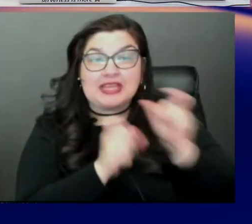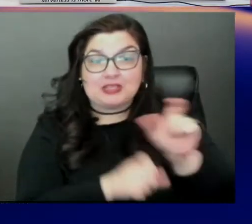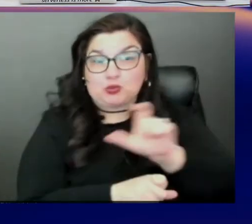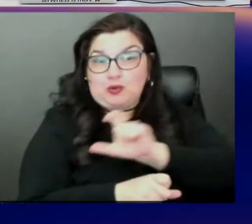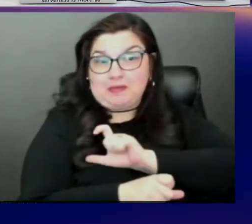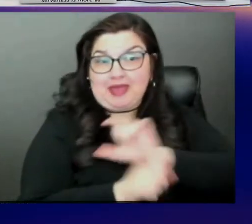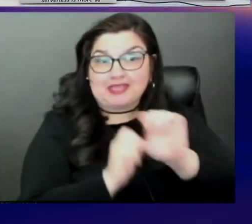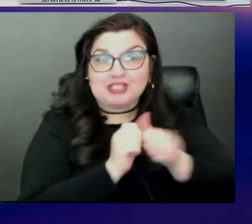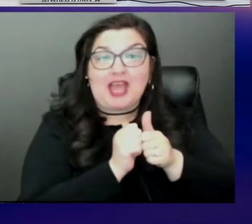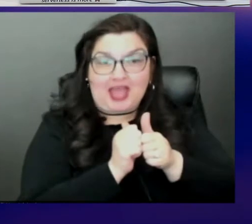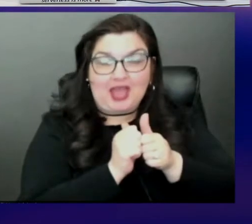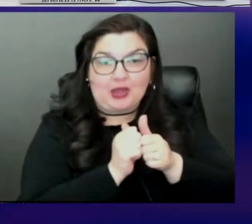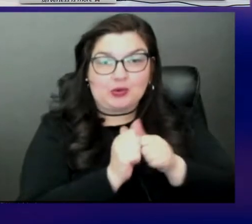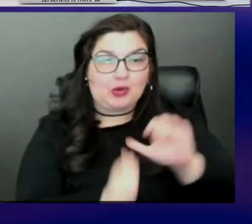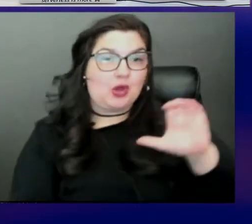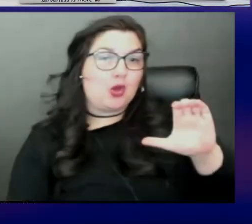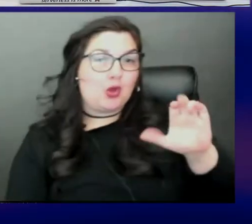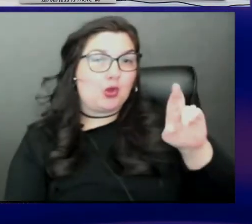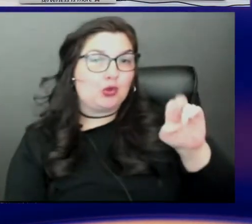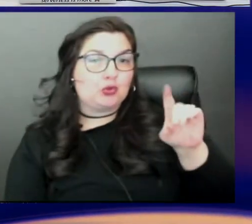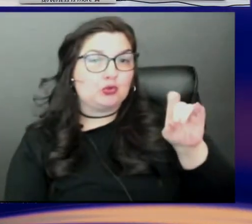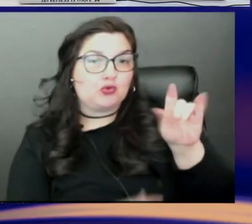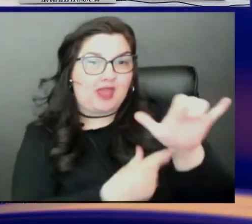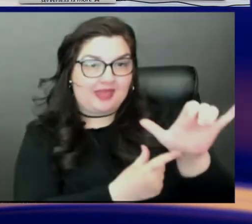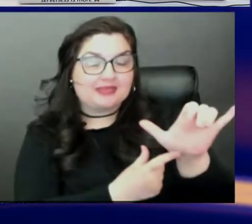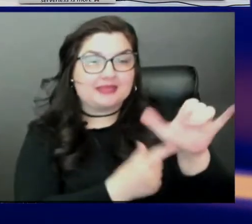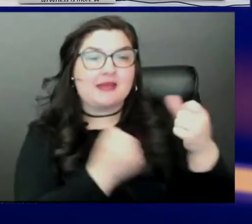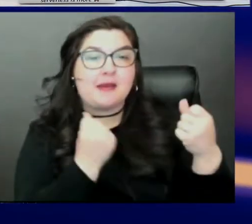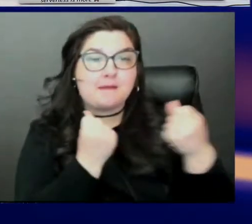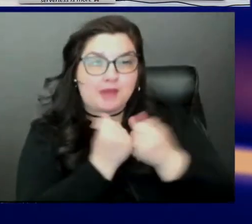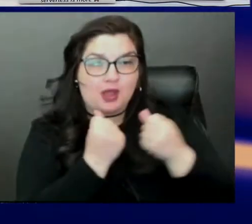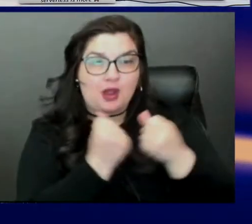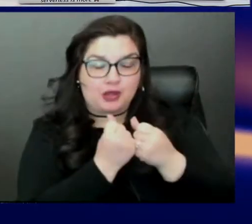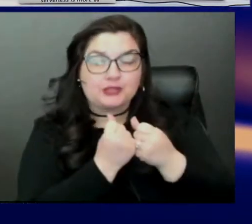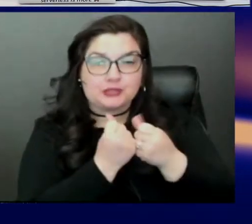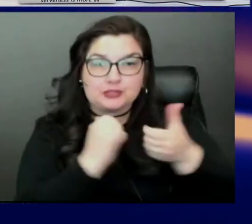an independent vendor who partners with AWS for credential